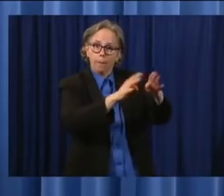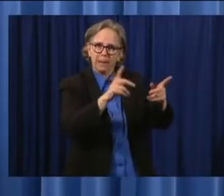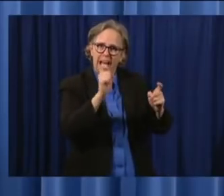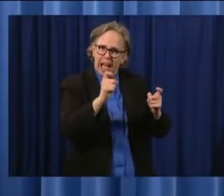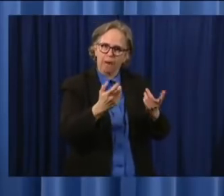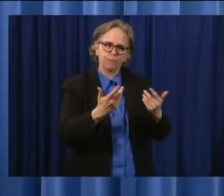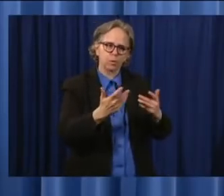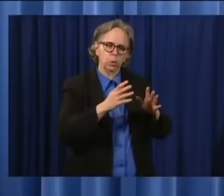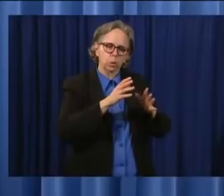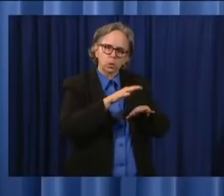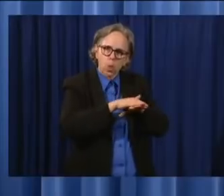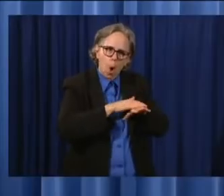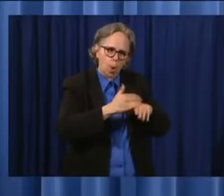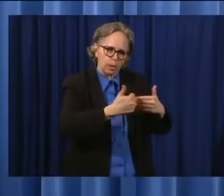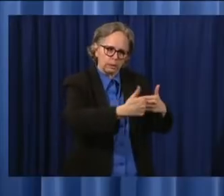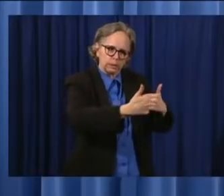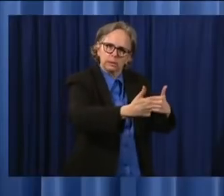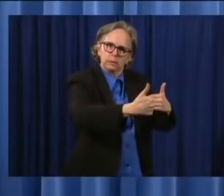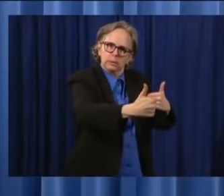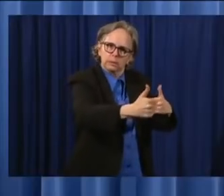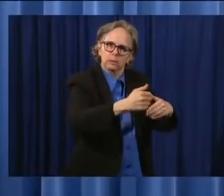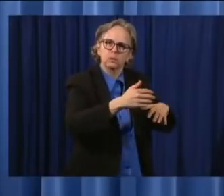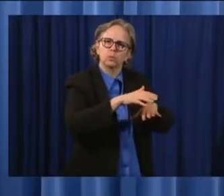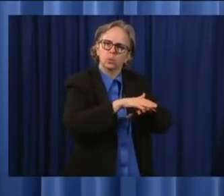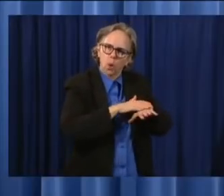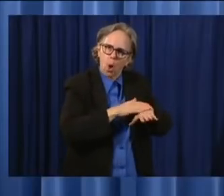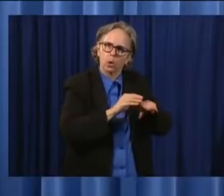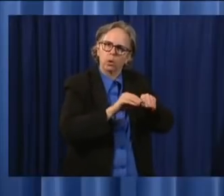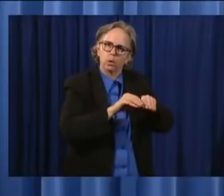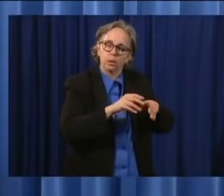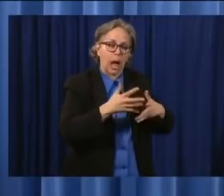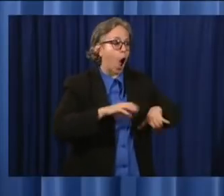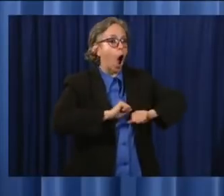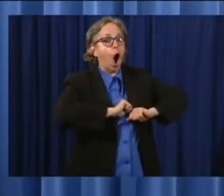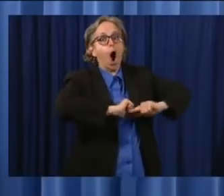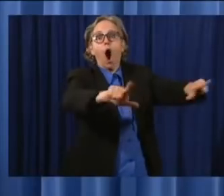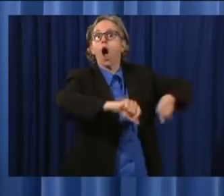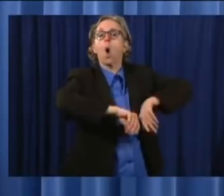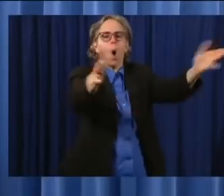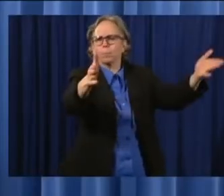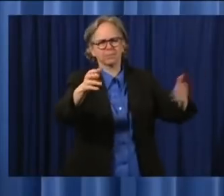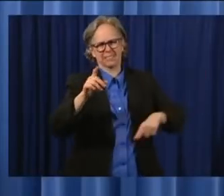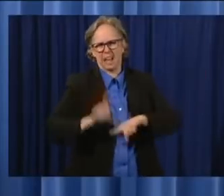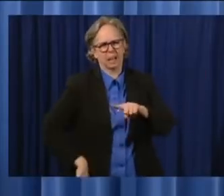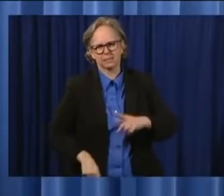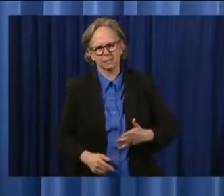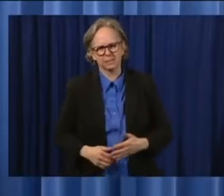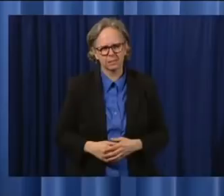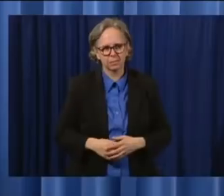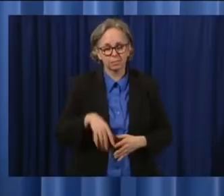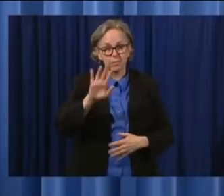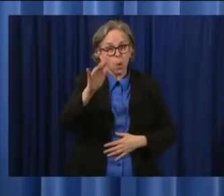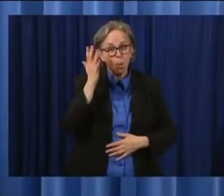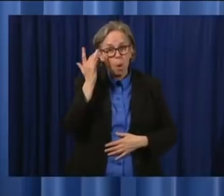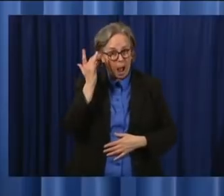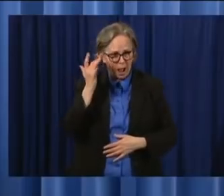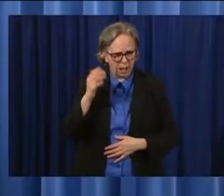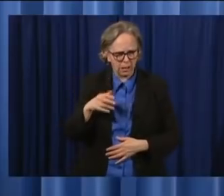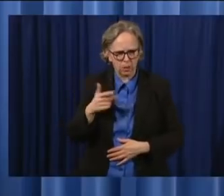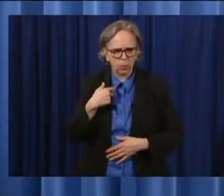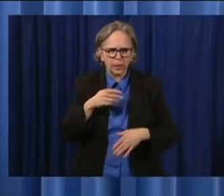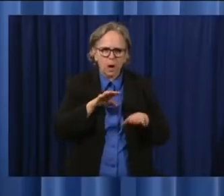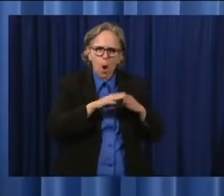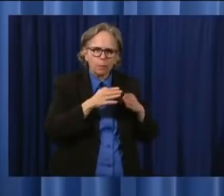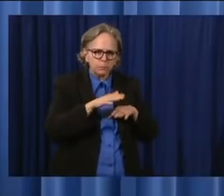of a few weeks, not do everything the same day, and to try to see exactly what results we